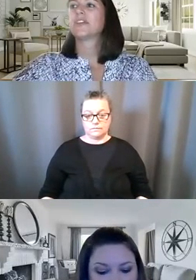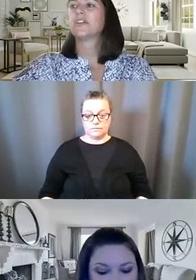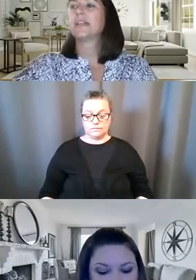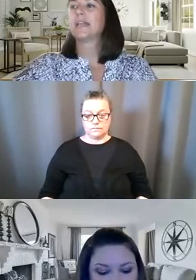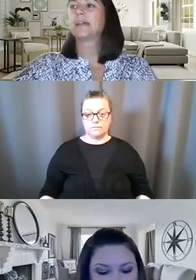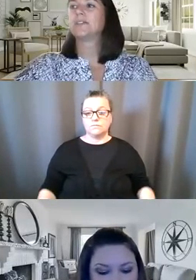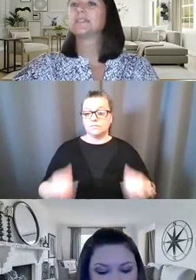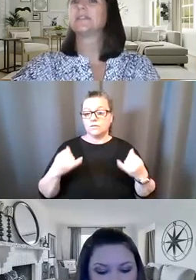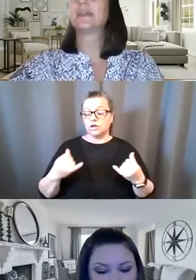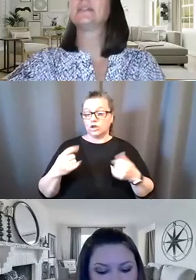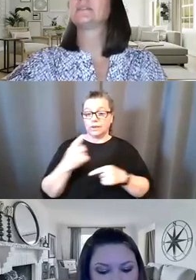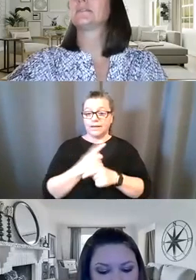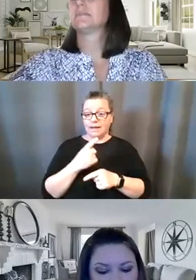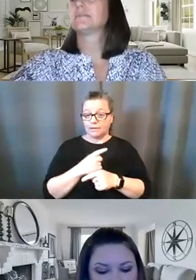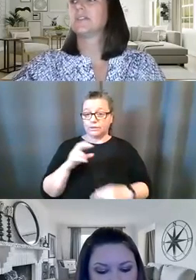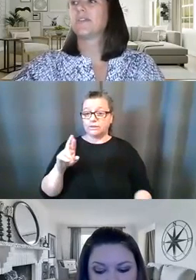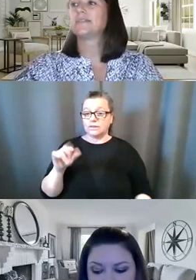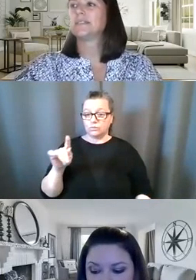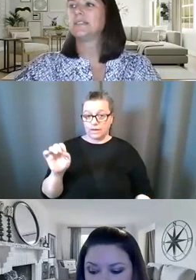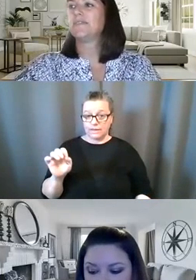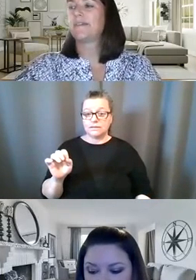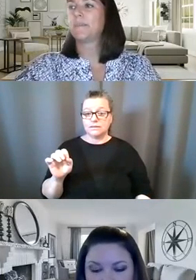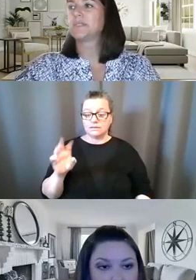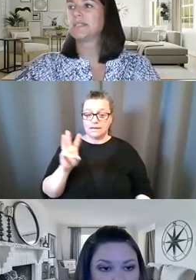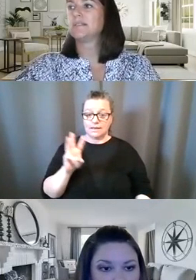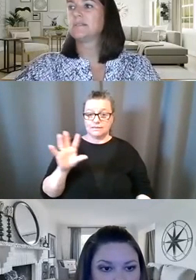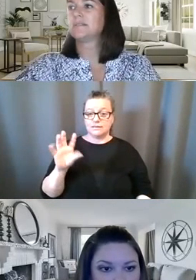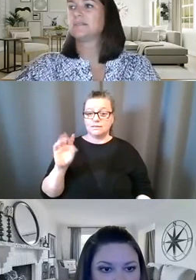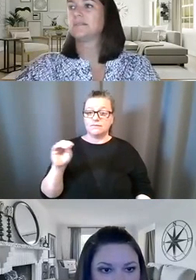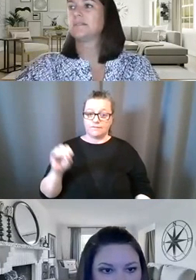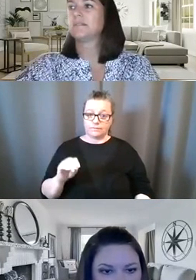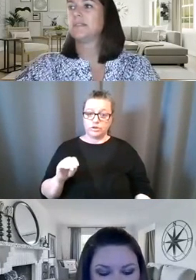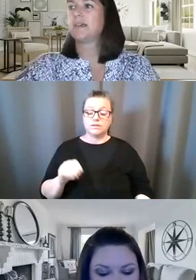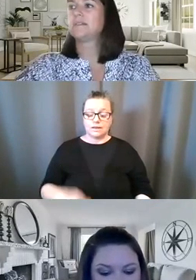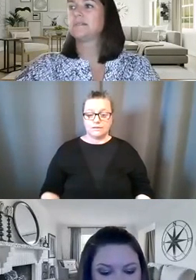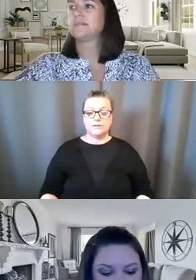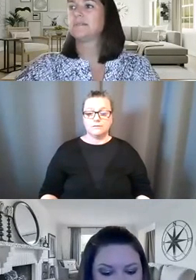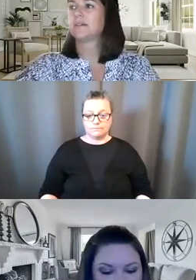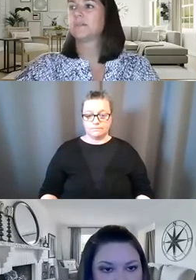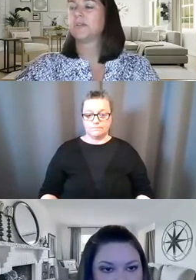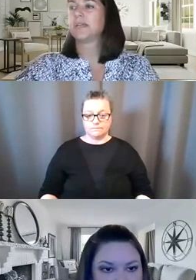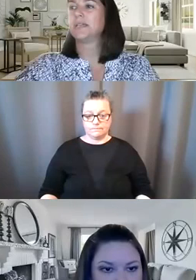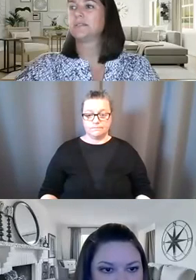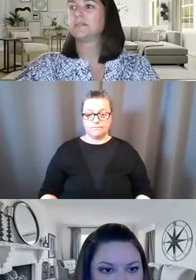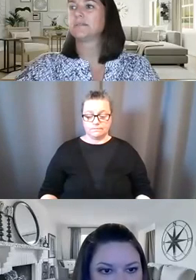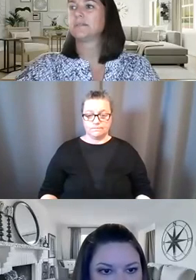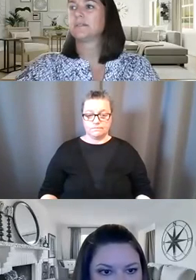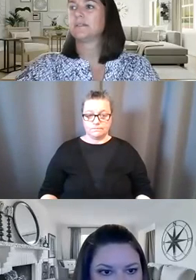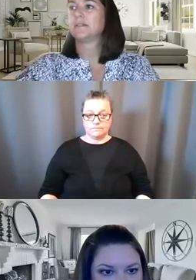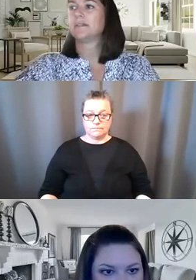The current accuracy rate, so that 65%. Yes, Okay, that would good. be great.